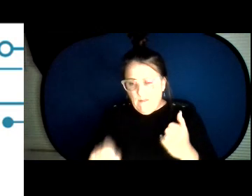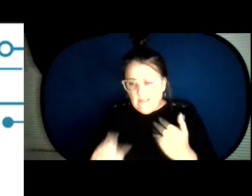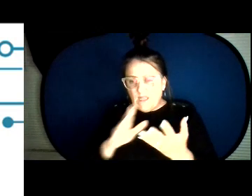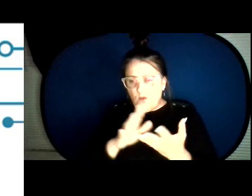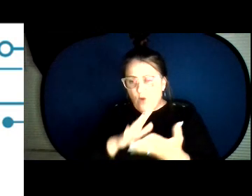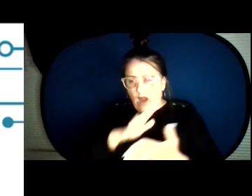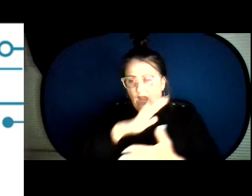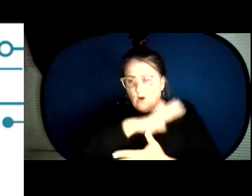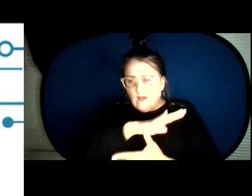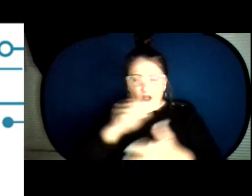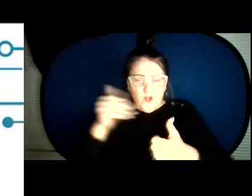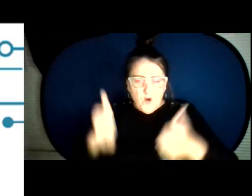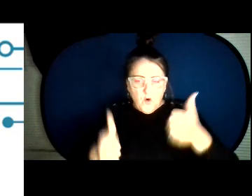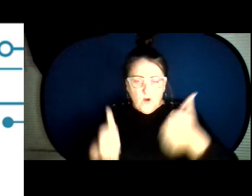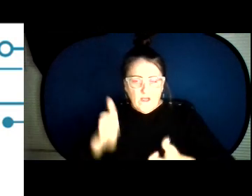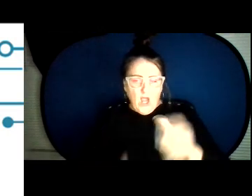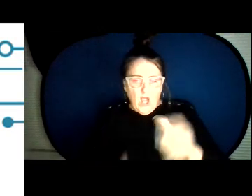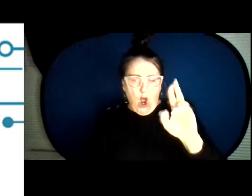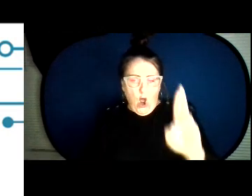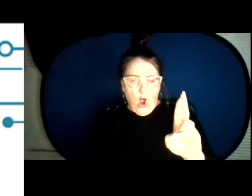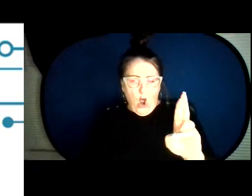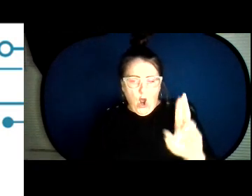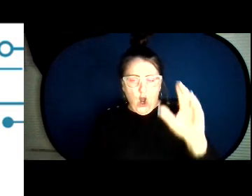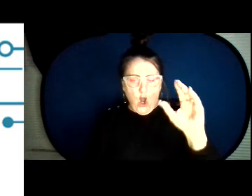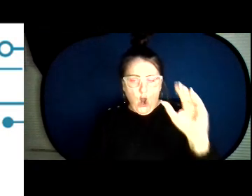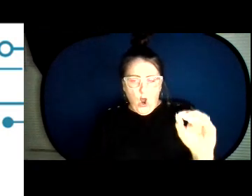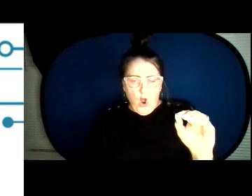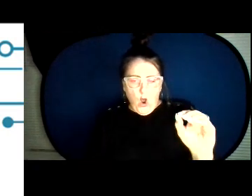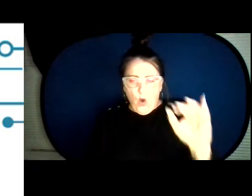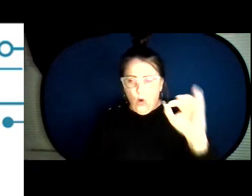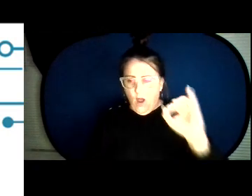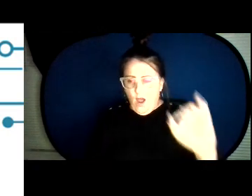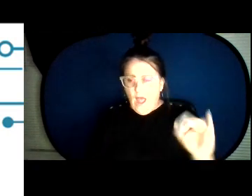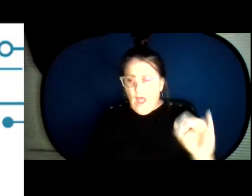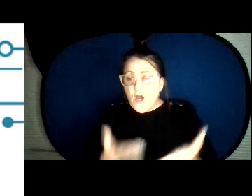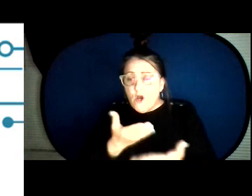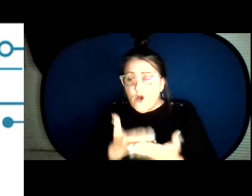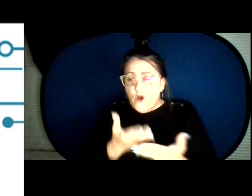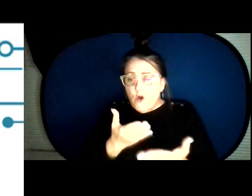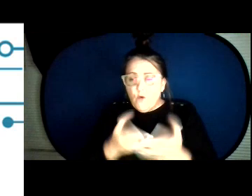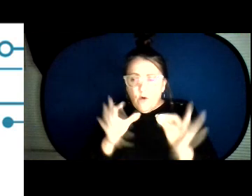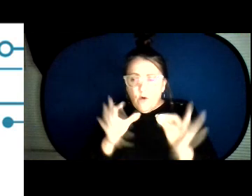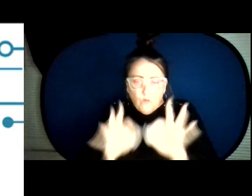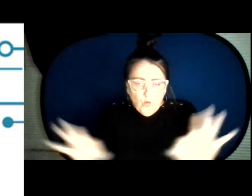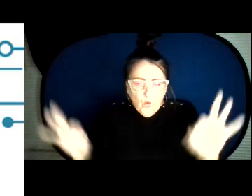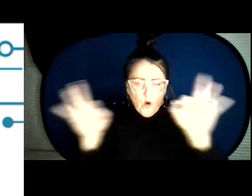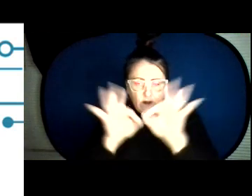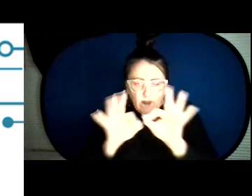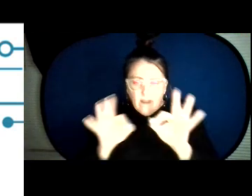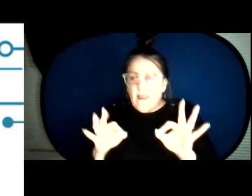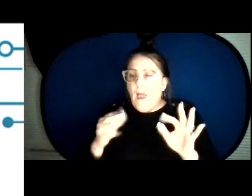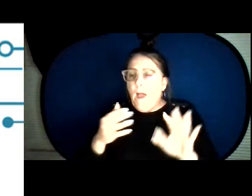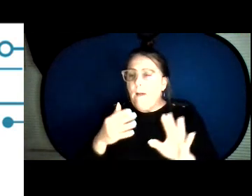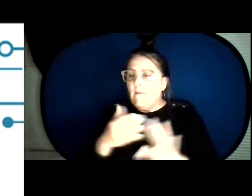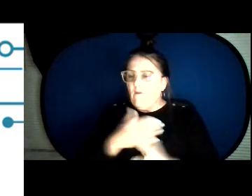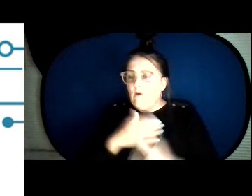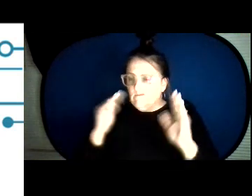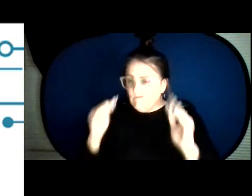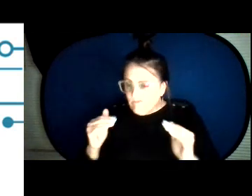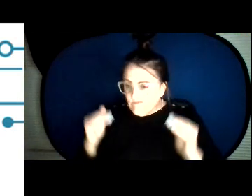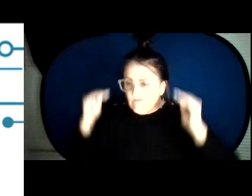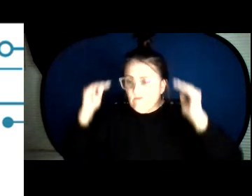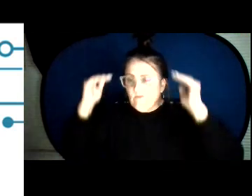cases have the biggest ROI so that we can prove the worthiness of using this new technology before we scale up. And this is my